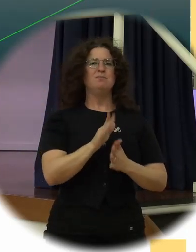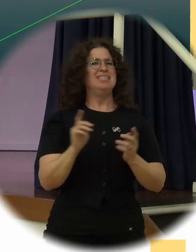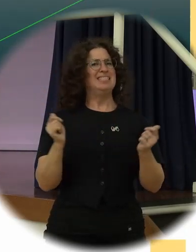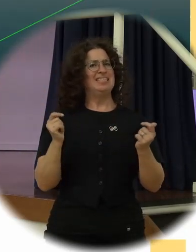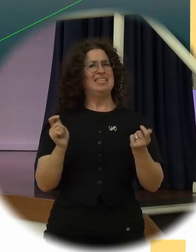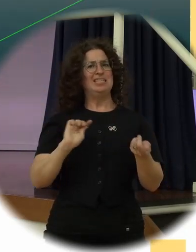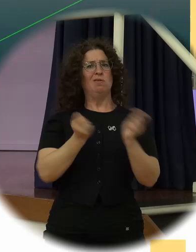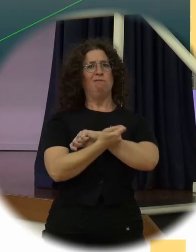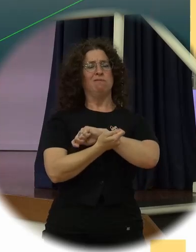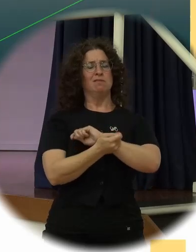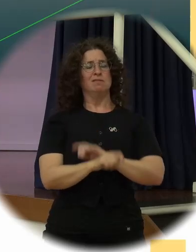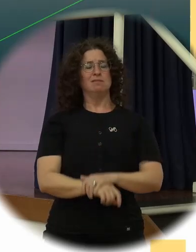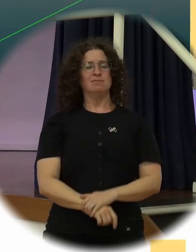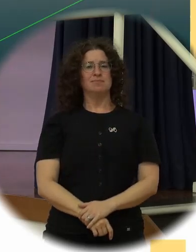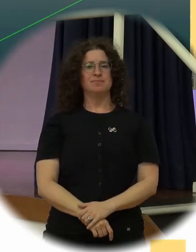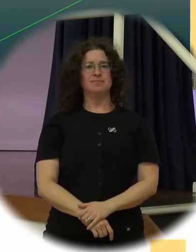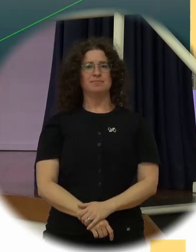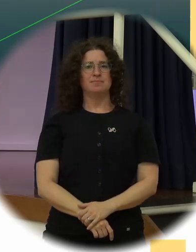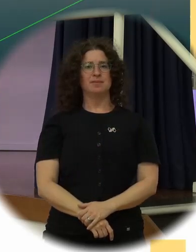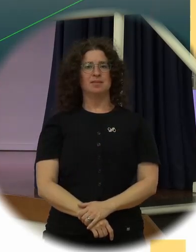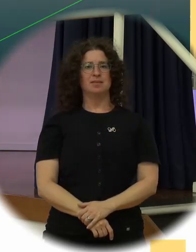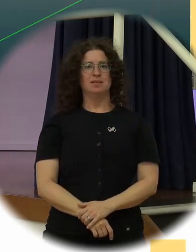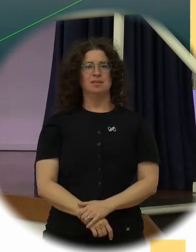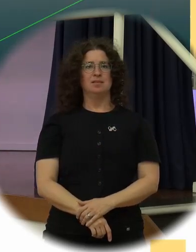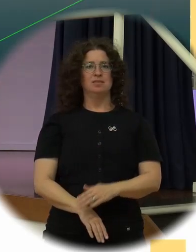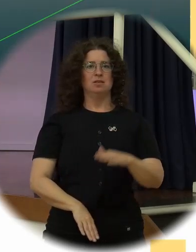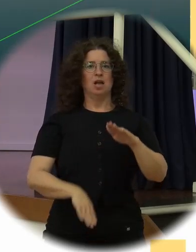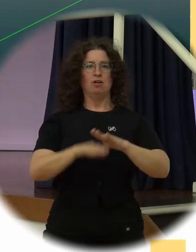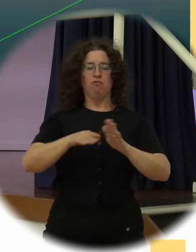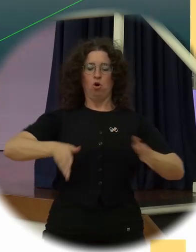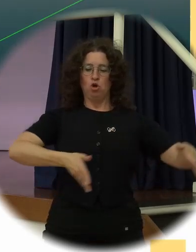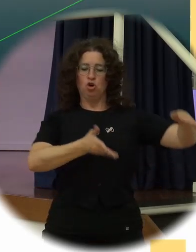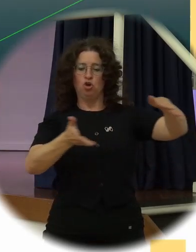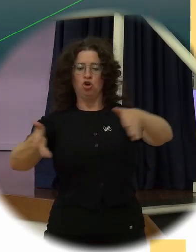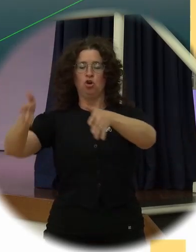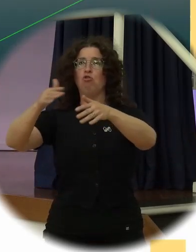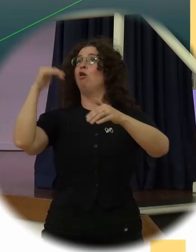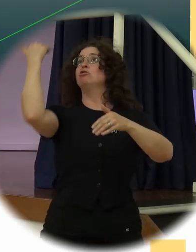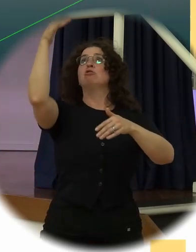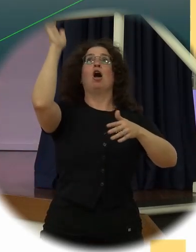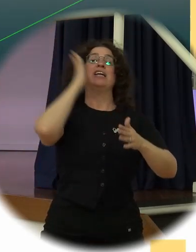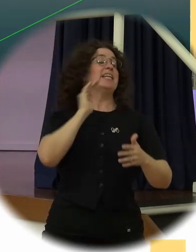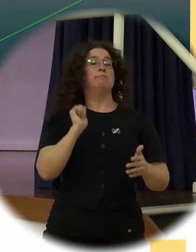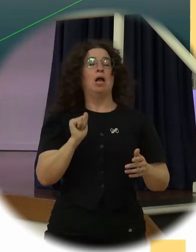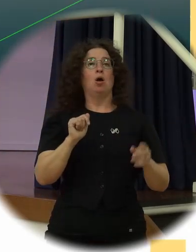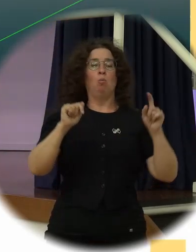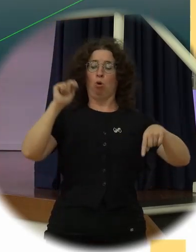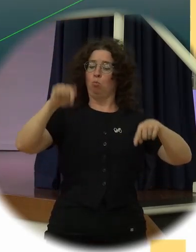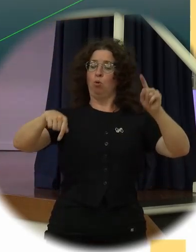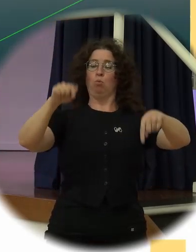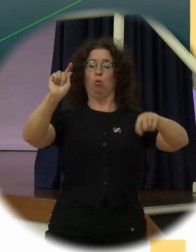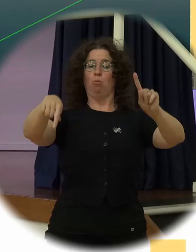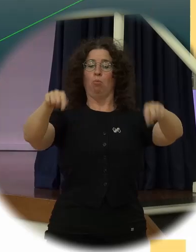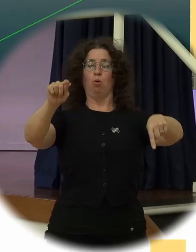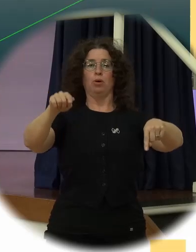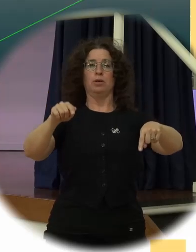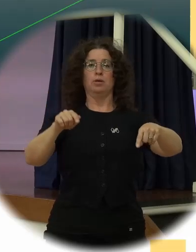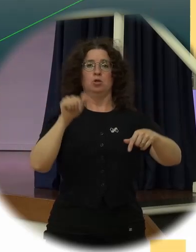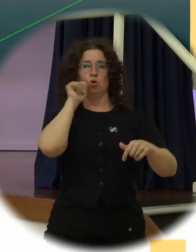that. And so an entire highway in the sky is effectively just however many little points there are to define where it